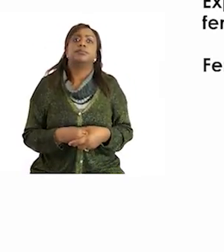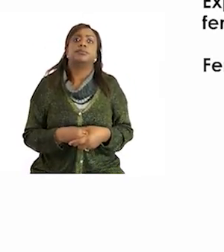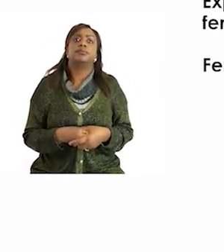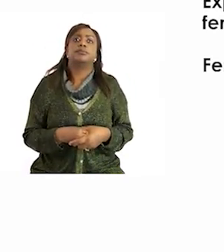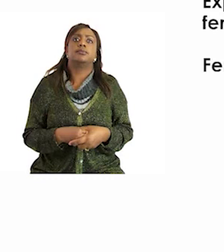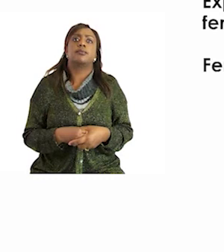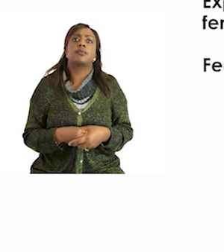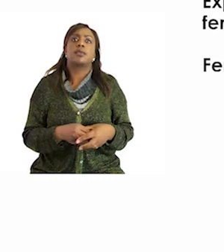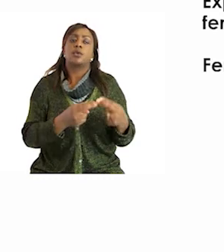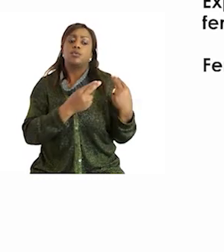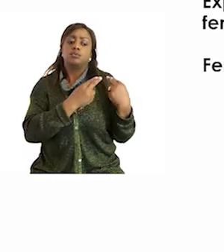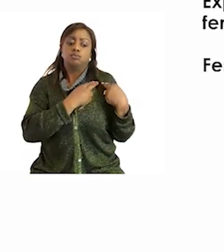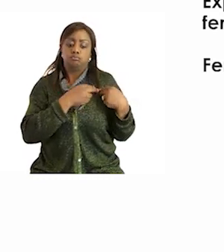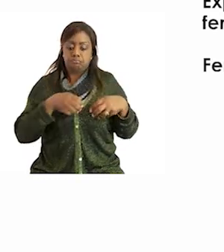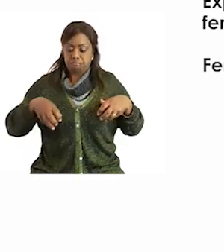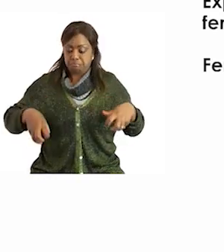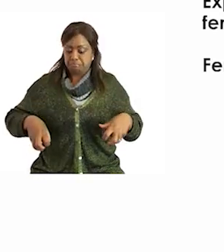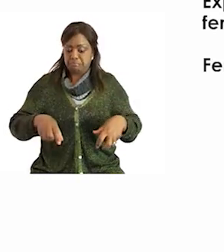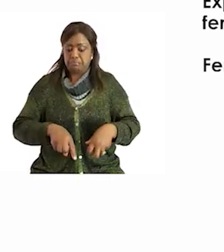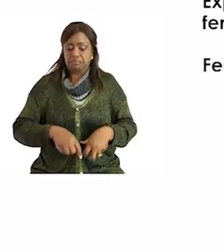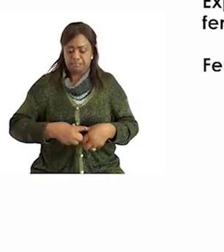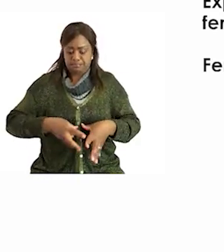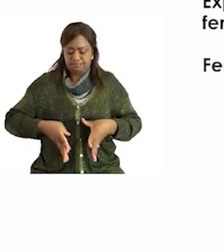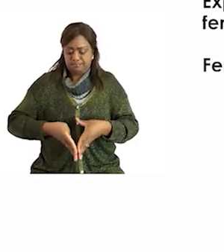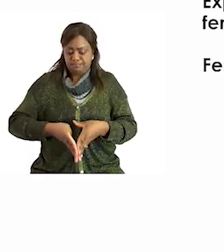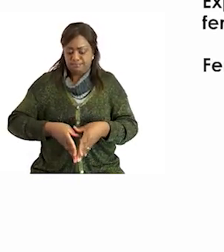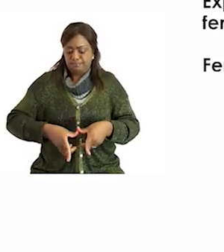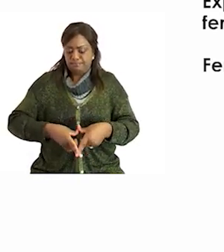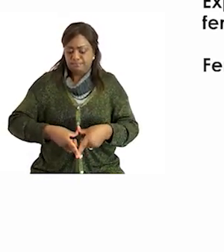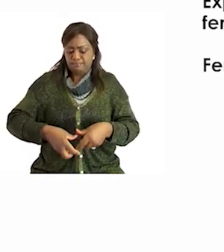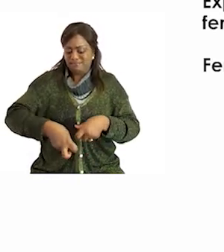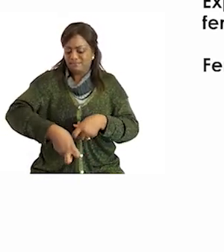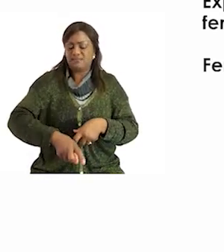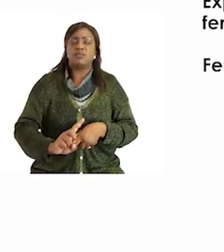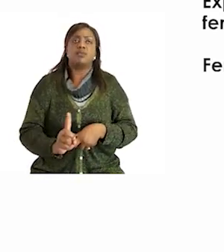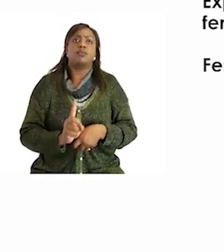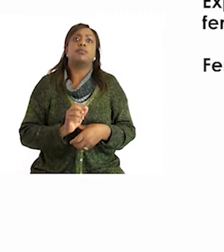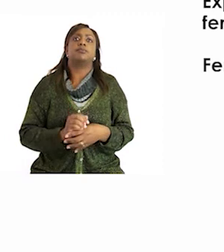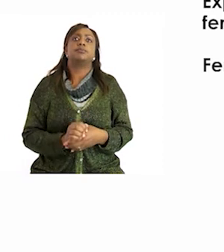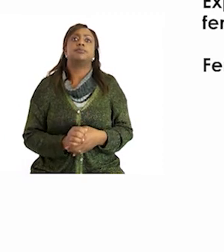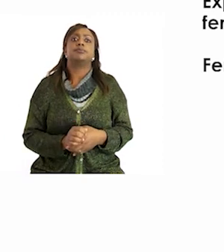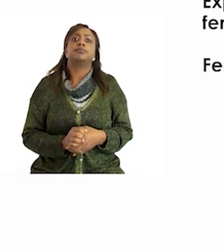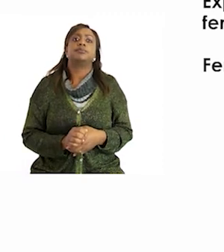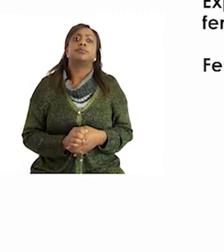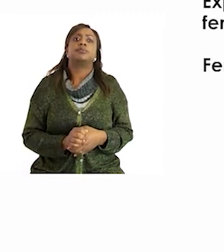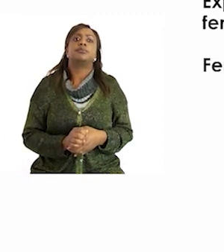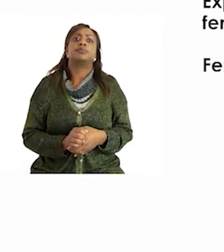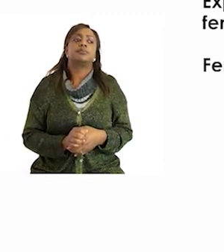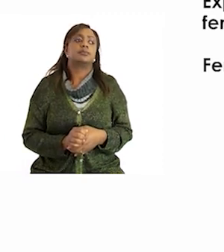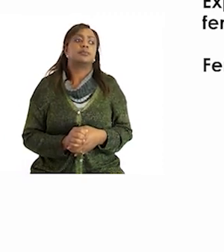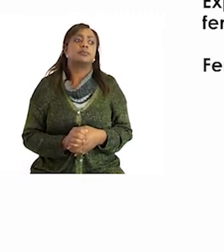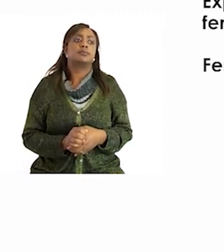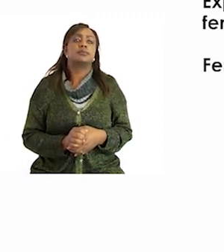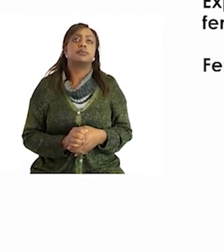The role of the basic structures of female reproductive organs. Let us